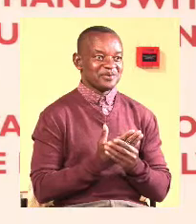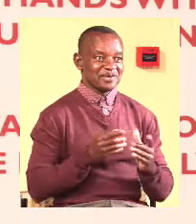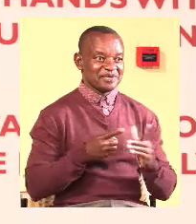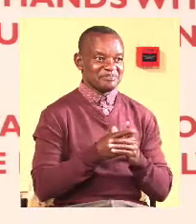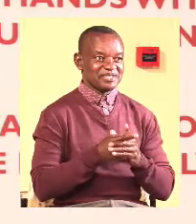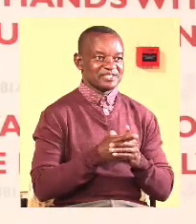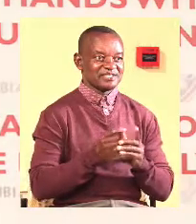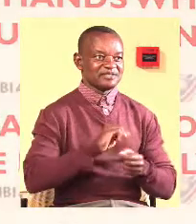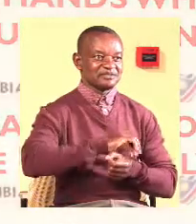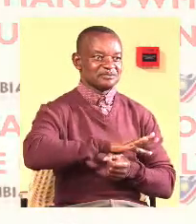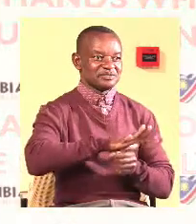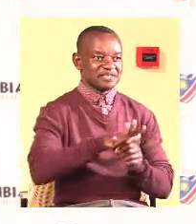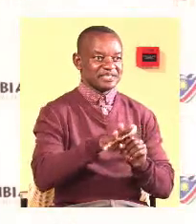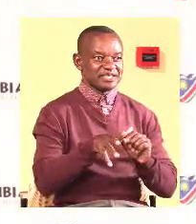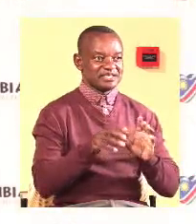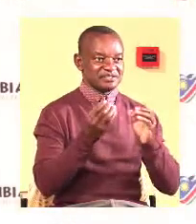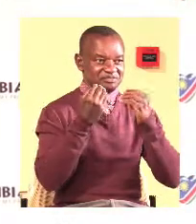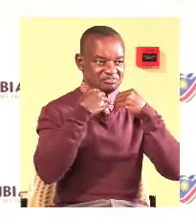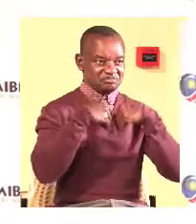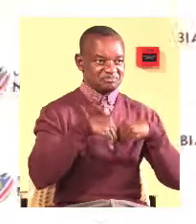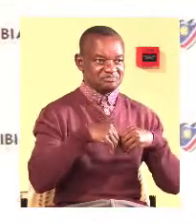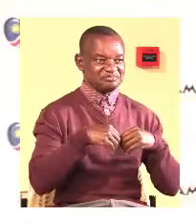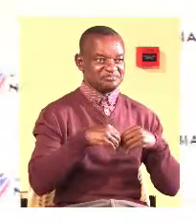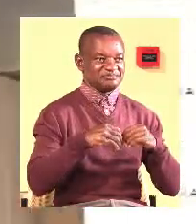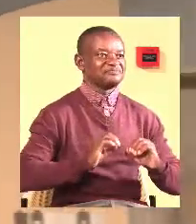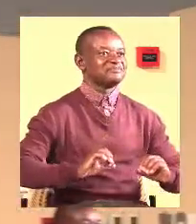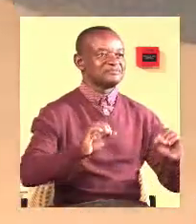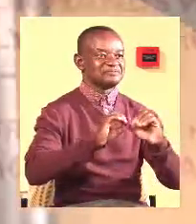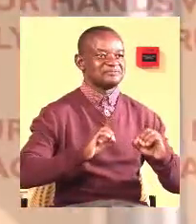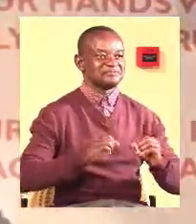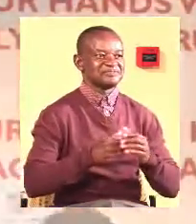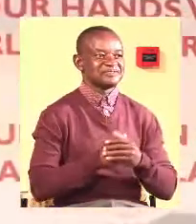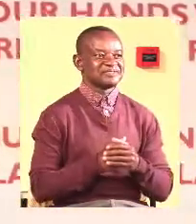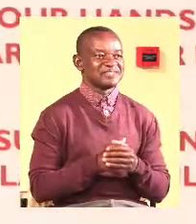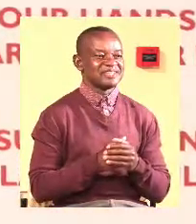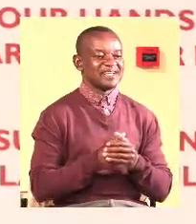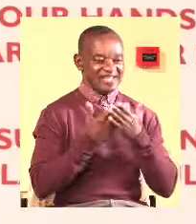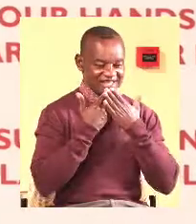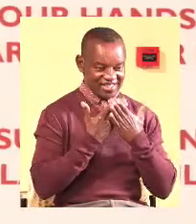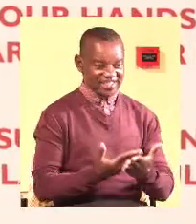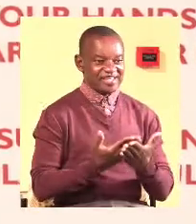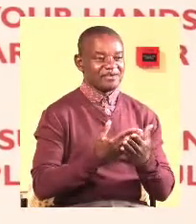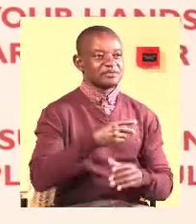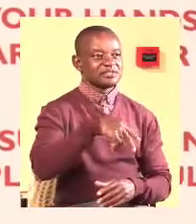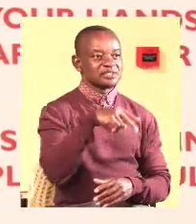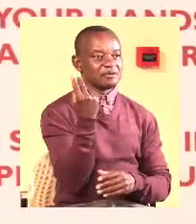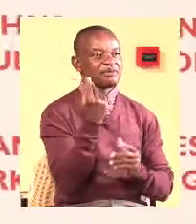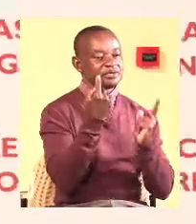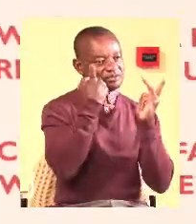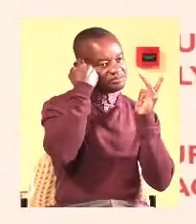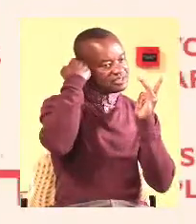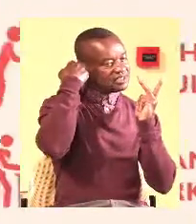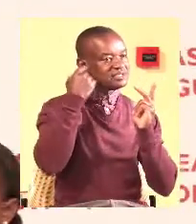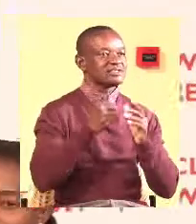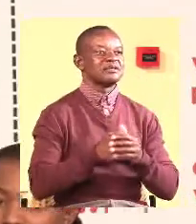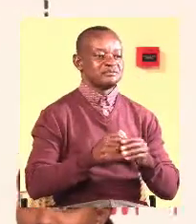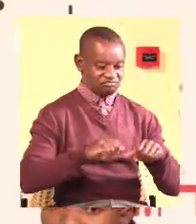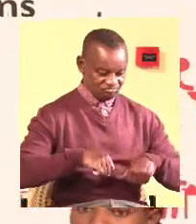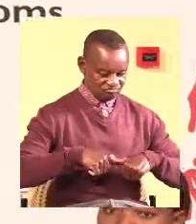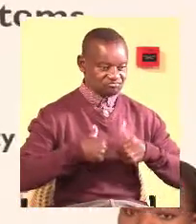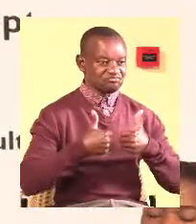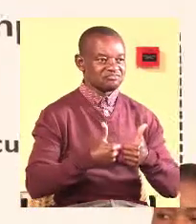you so much, Deputy Minister of Health and Social Services, Dr. Muinyangwe. Now, you hear that we are also going